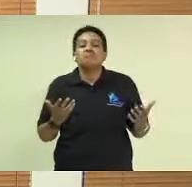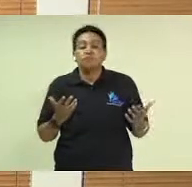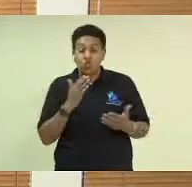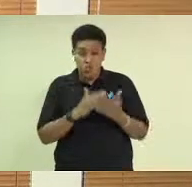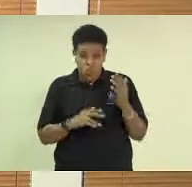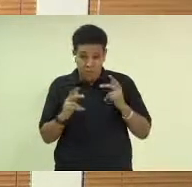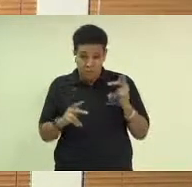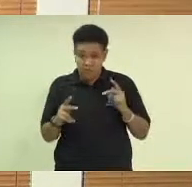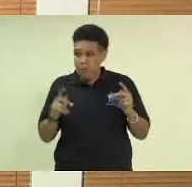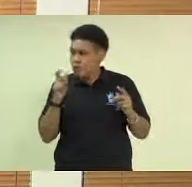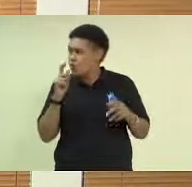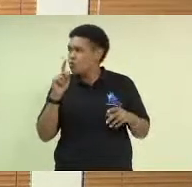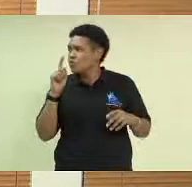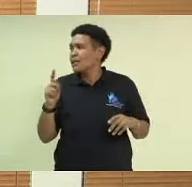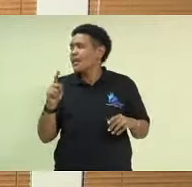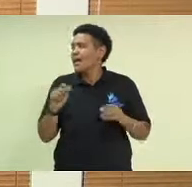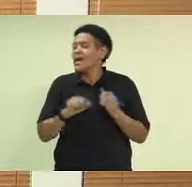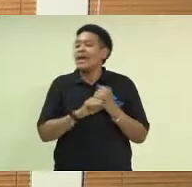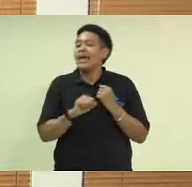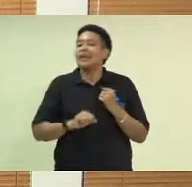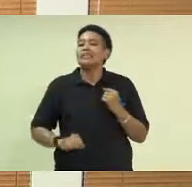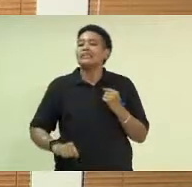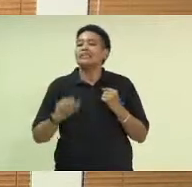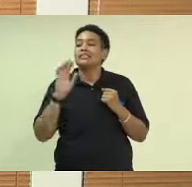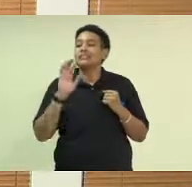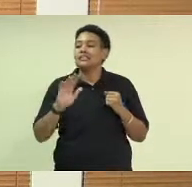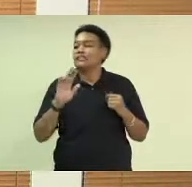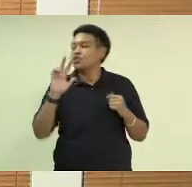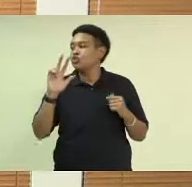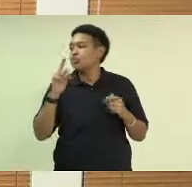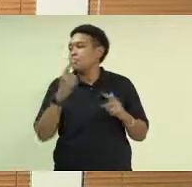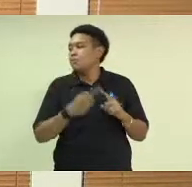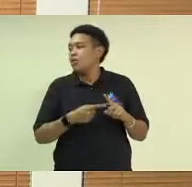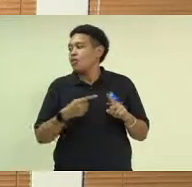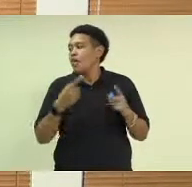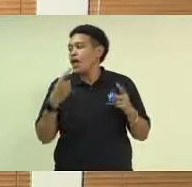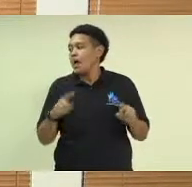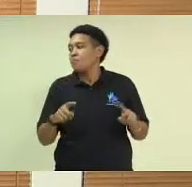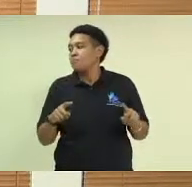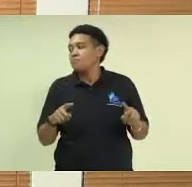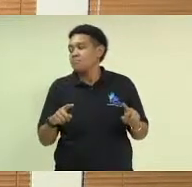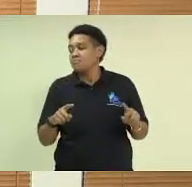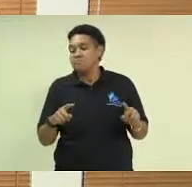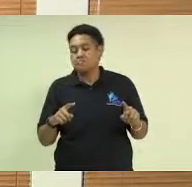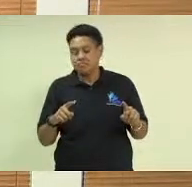some persons who have exceeded the 3 months, and